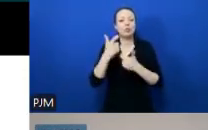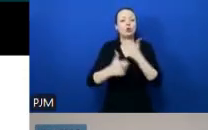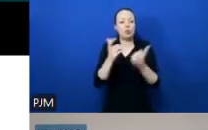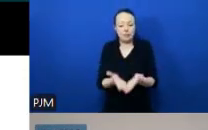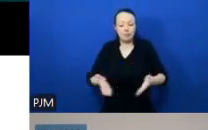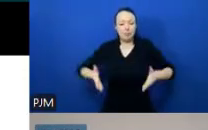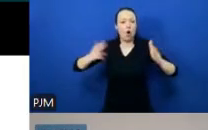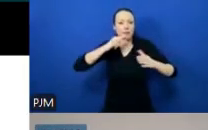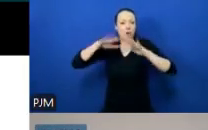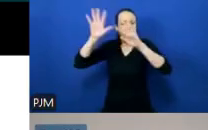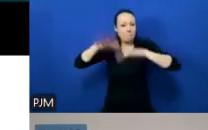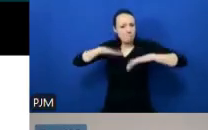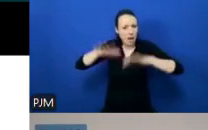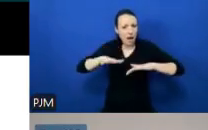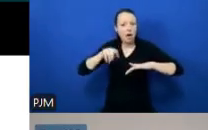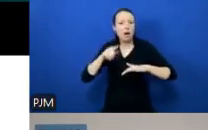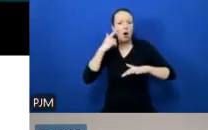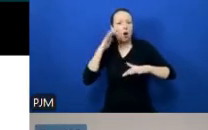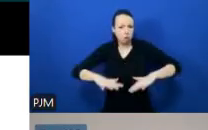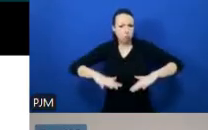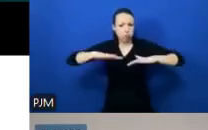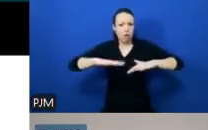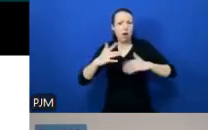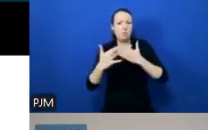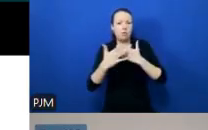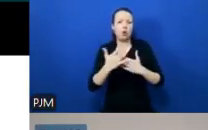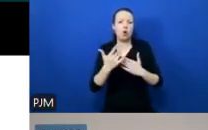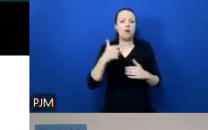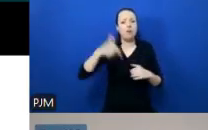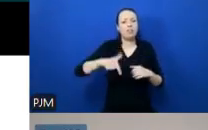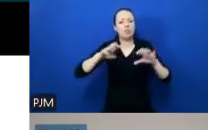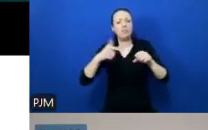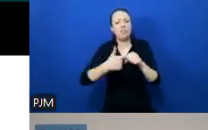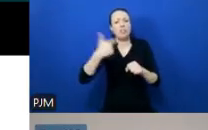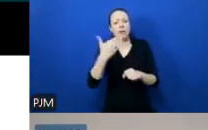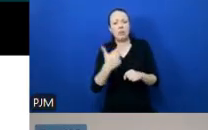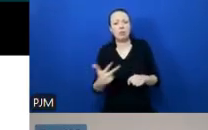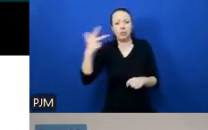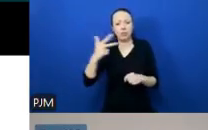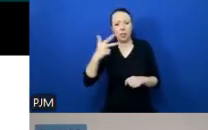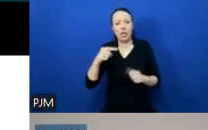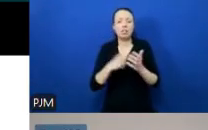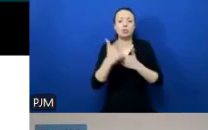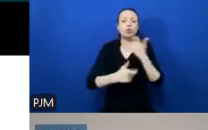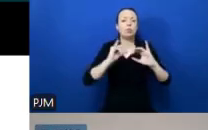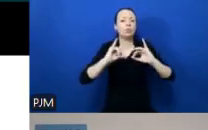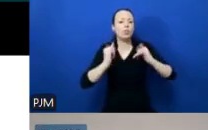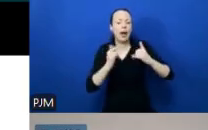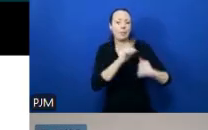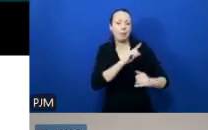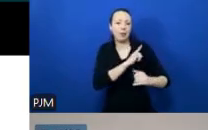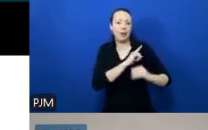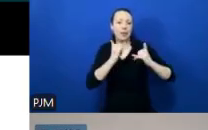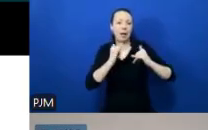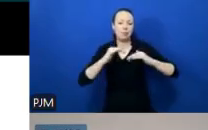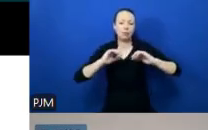that is the creation of underground retention reservoir with a total capacity of almost 3,000 cubic meters with